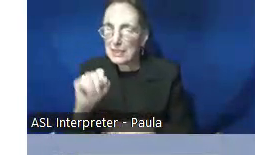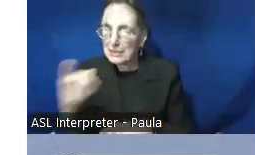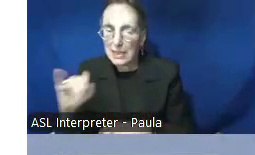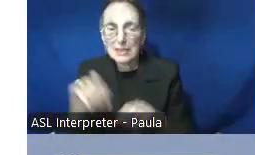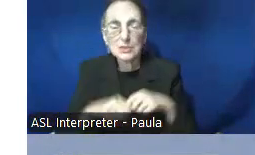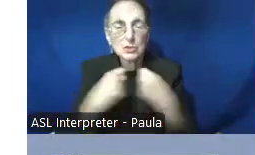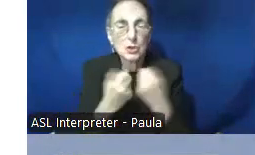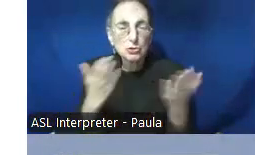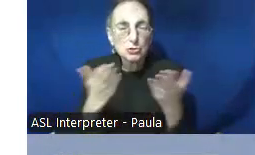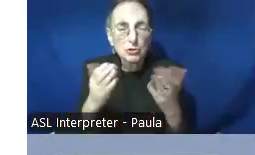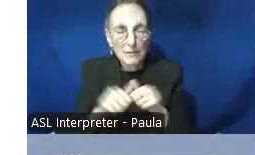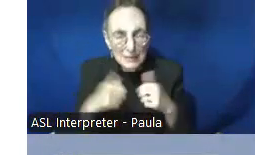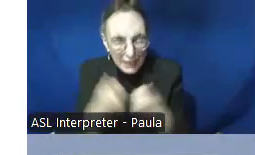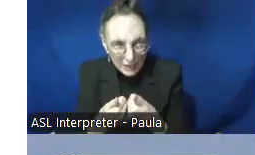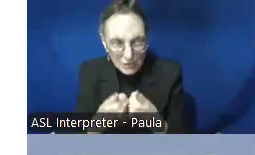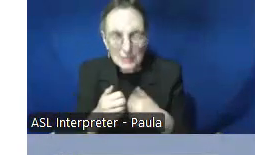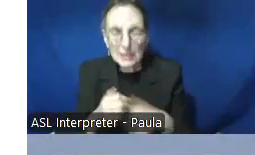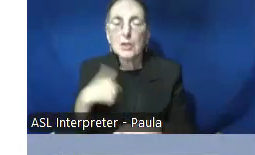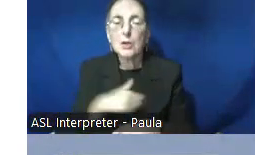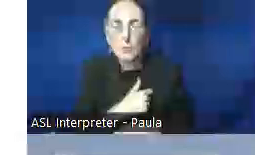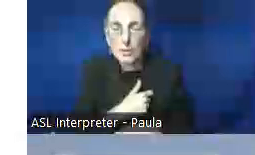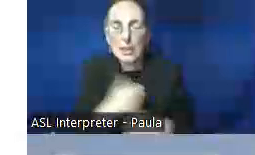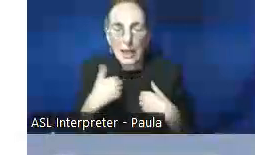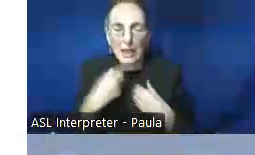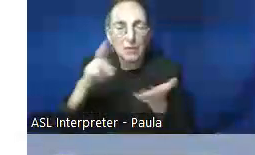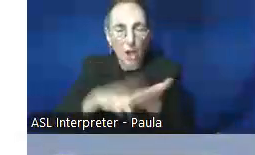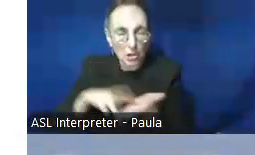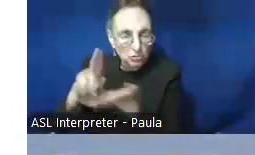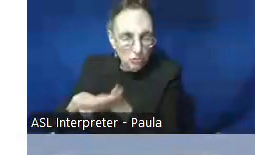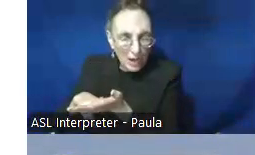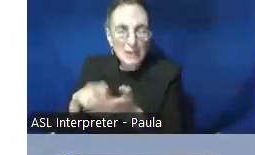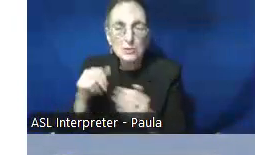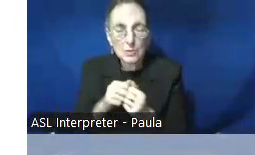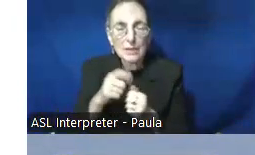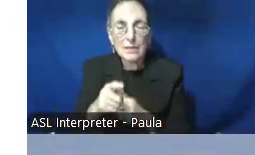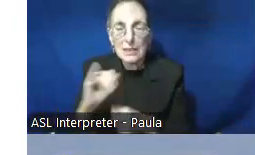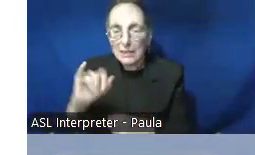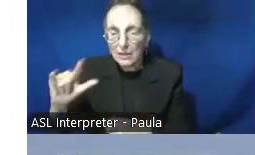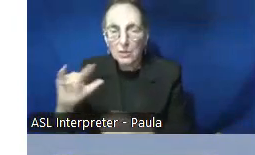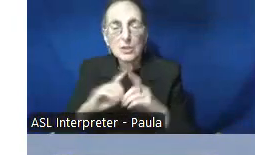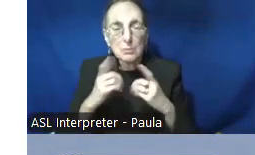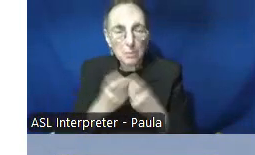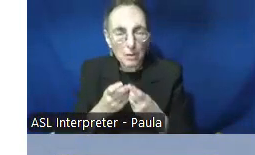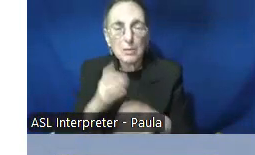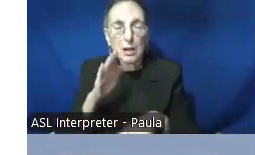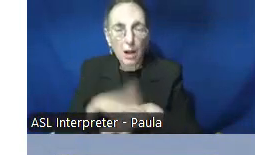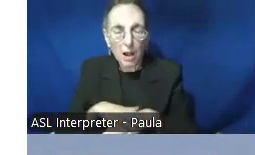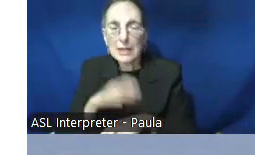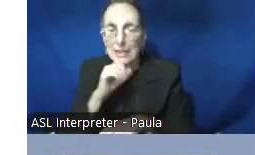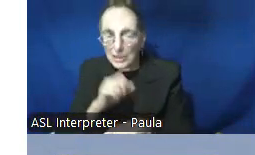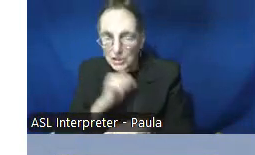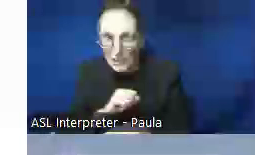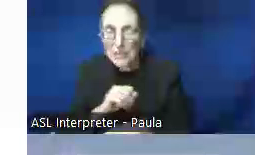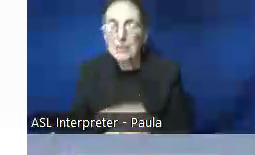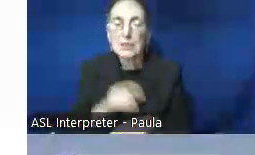agency, and we hold contracts with both the Illinois Department on Aging for the case coordination unit,